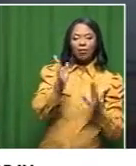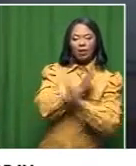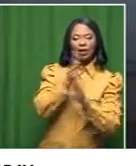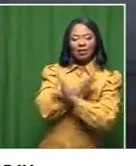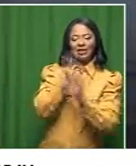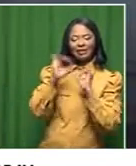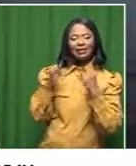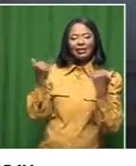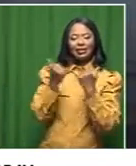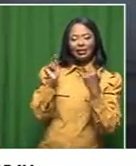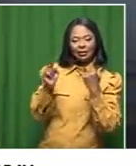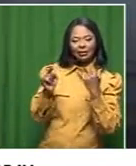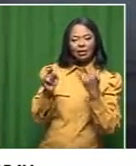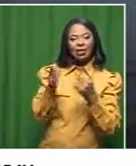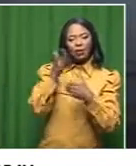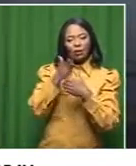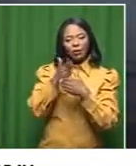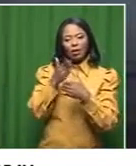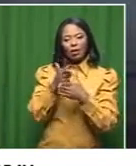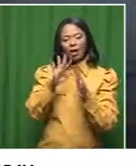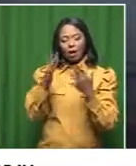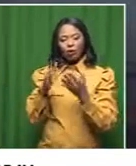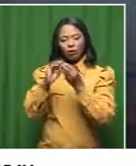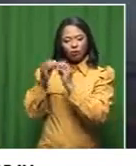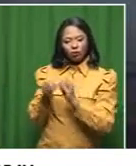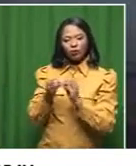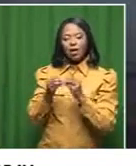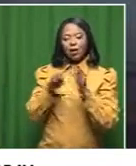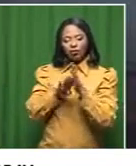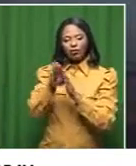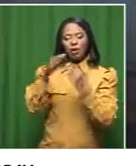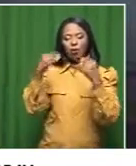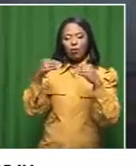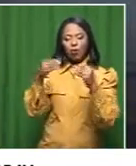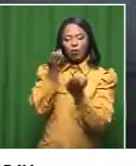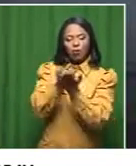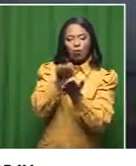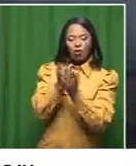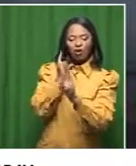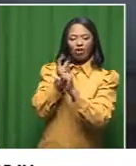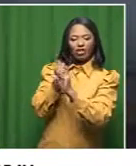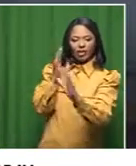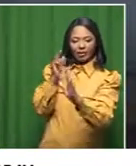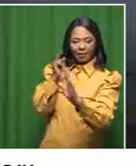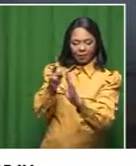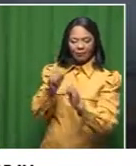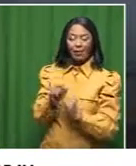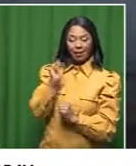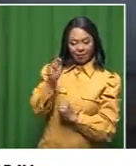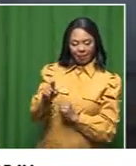who is working on revitalizing township economy is what we spoke about earlier. How do